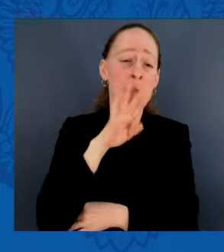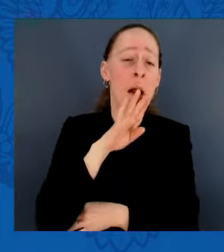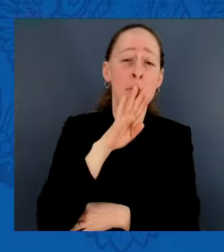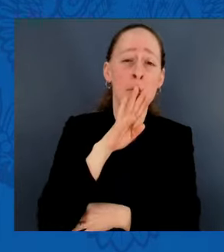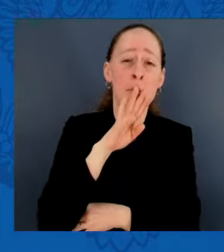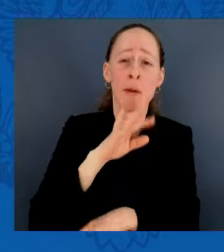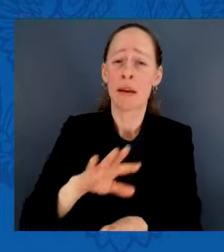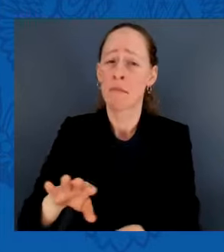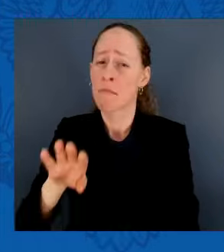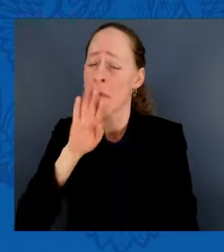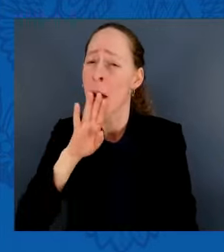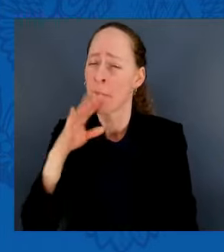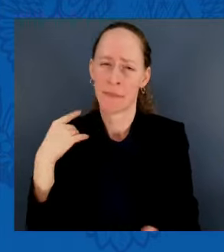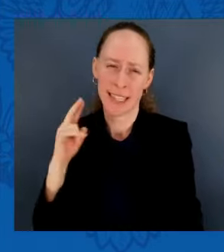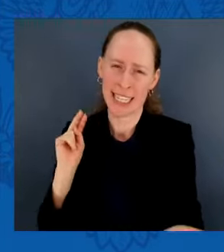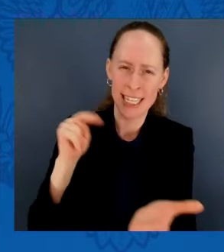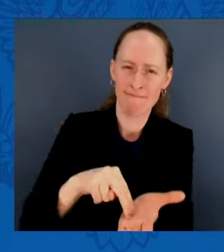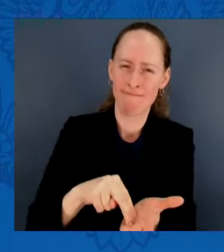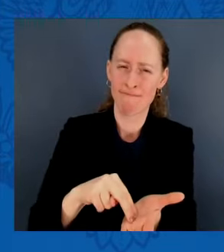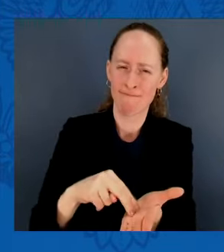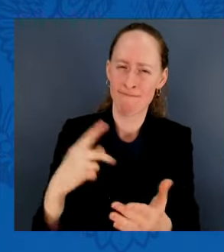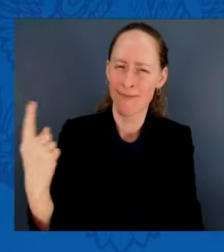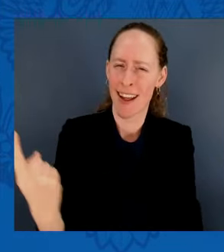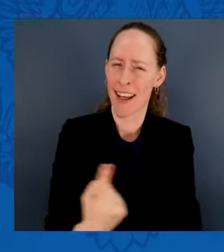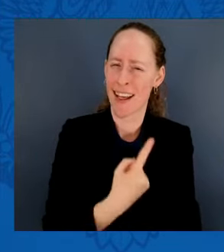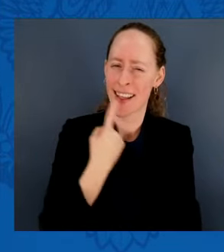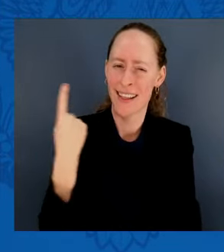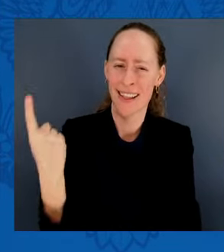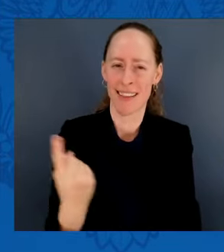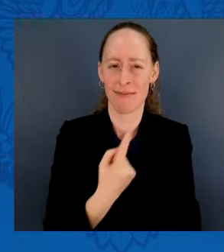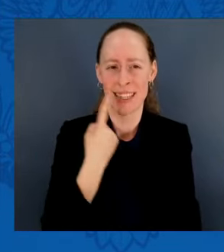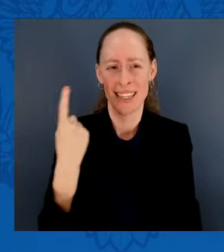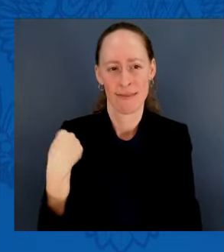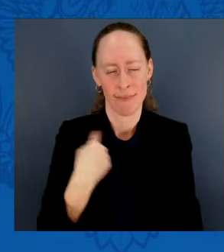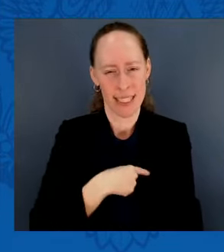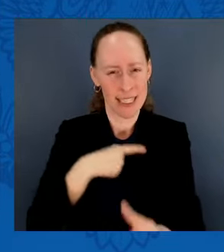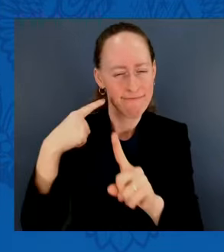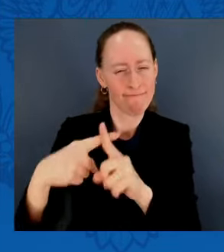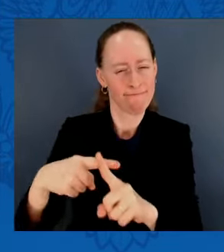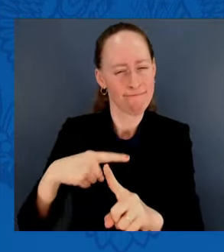We keep going. That's America.